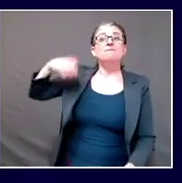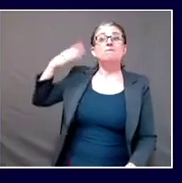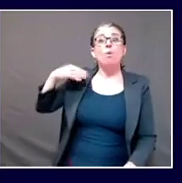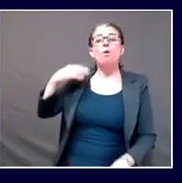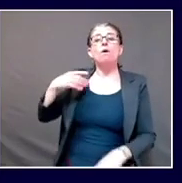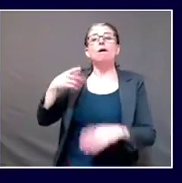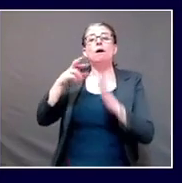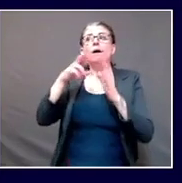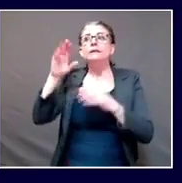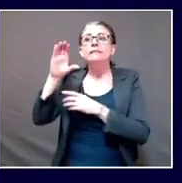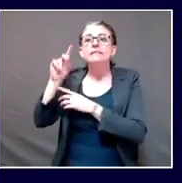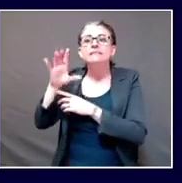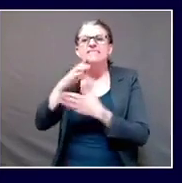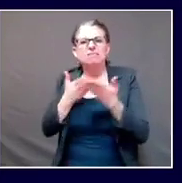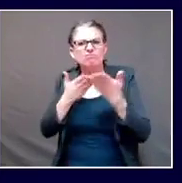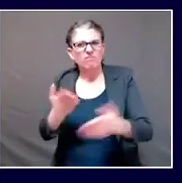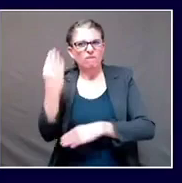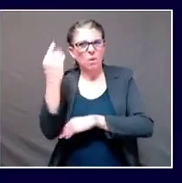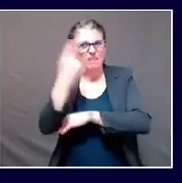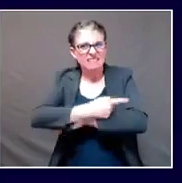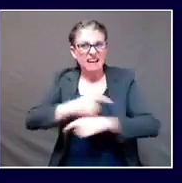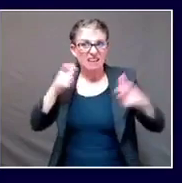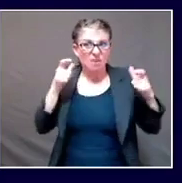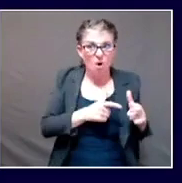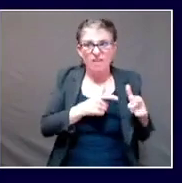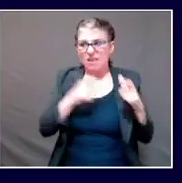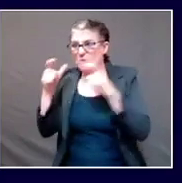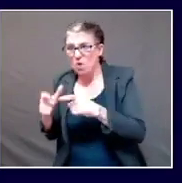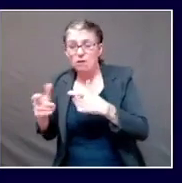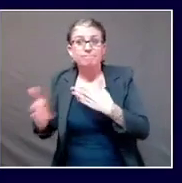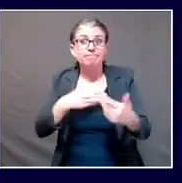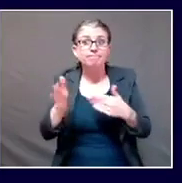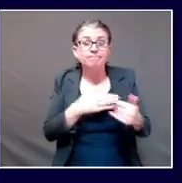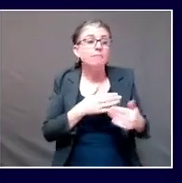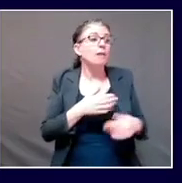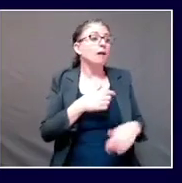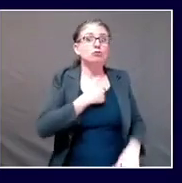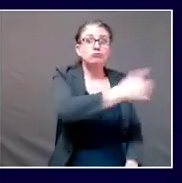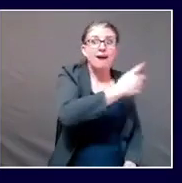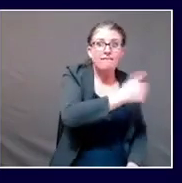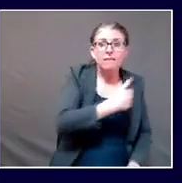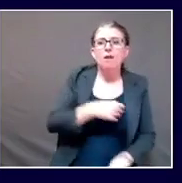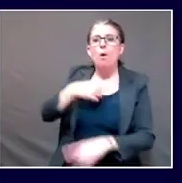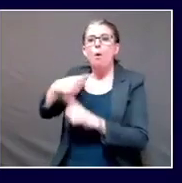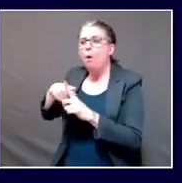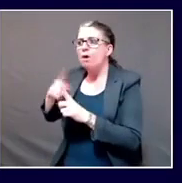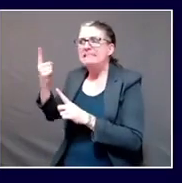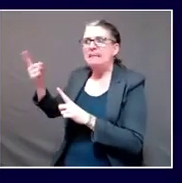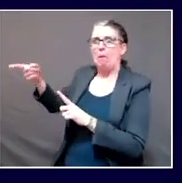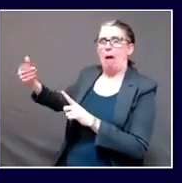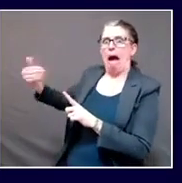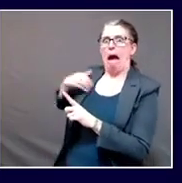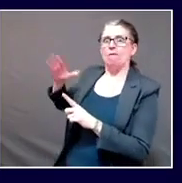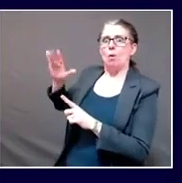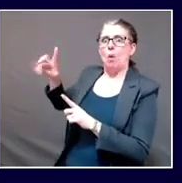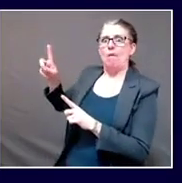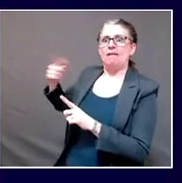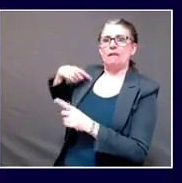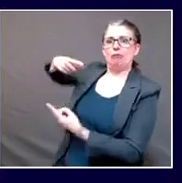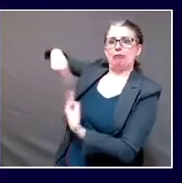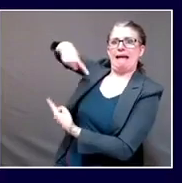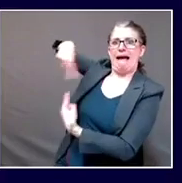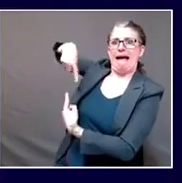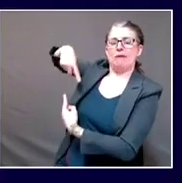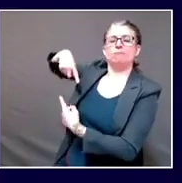those who are traveling into Maine, the lengths of time for both of those quarantine periods are the same, 10 days.